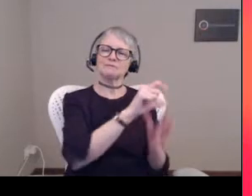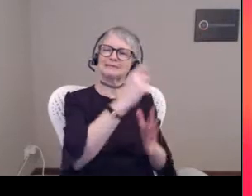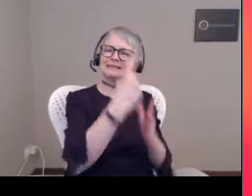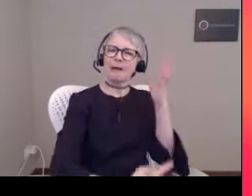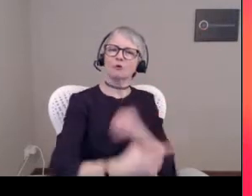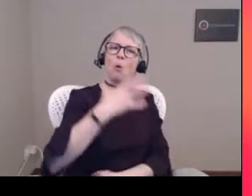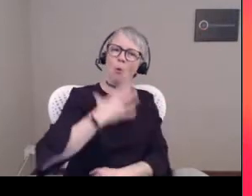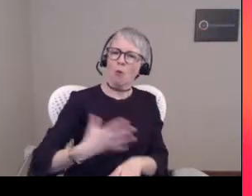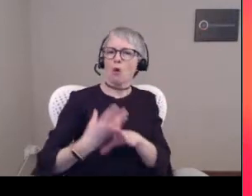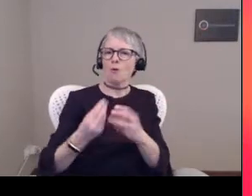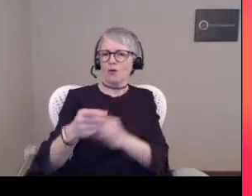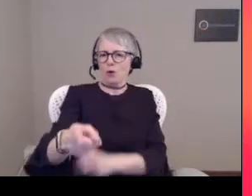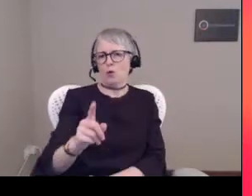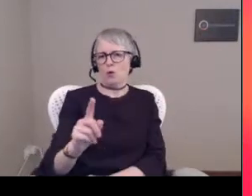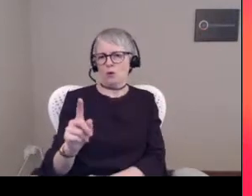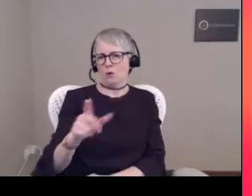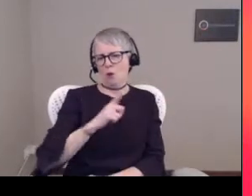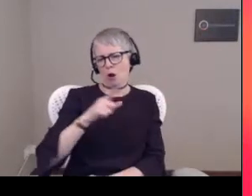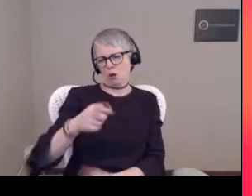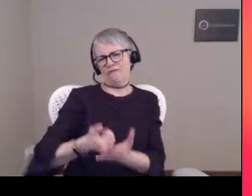makes you a great inclusive employer?